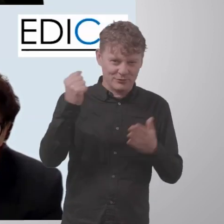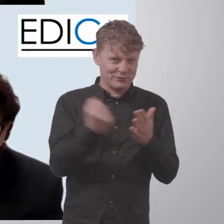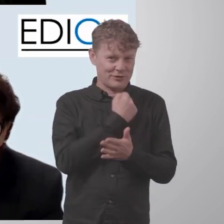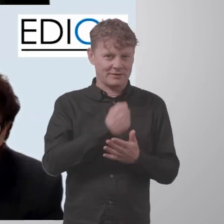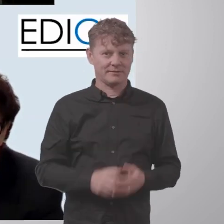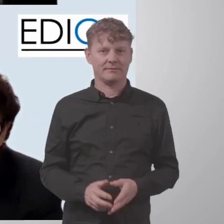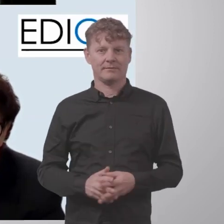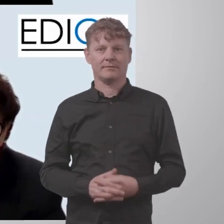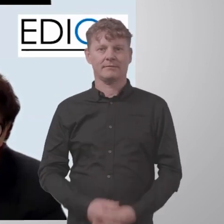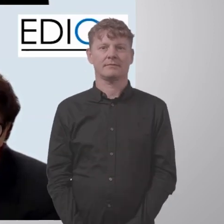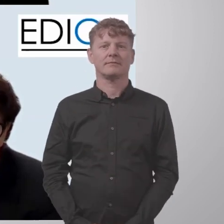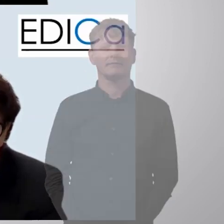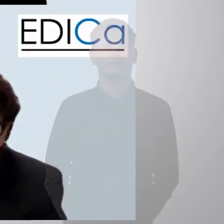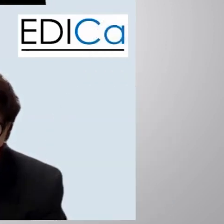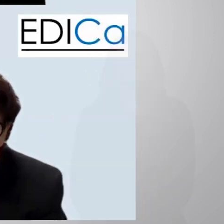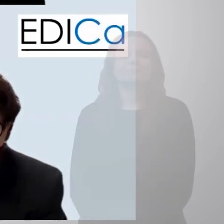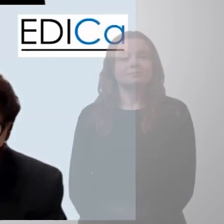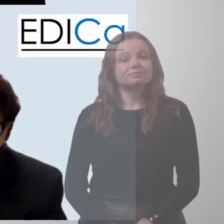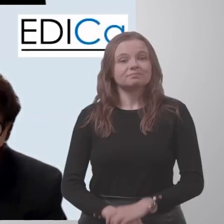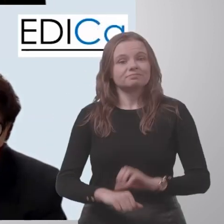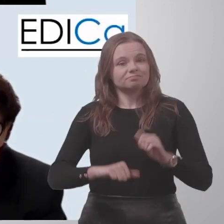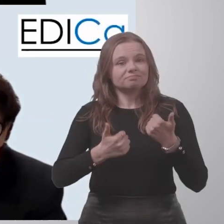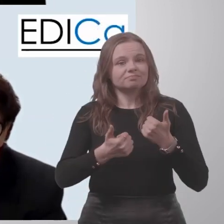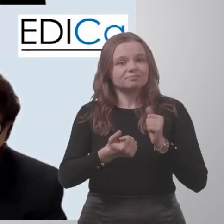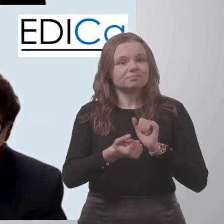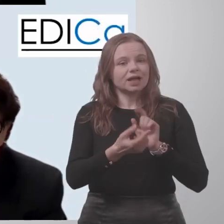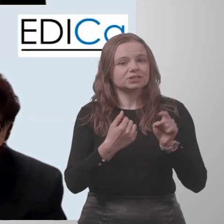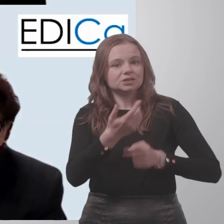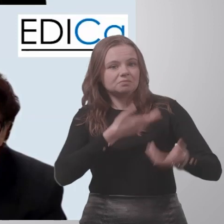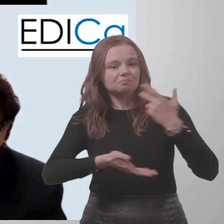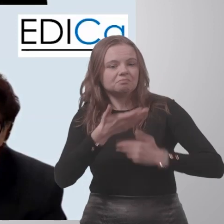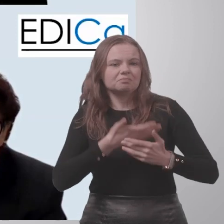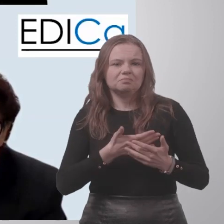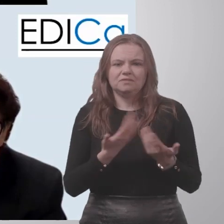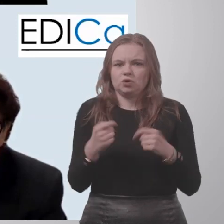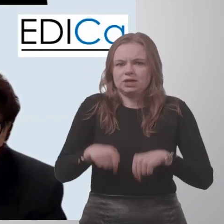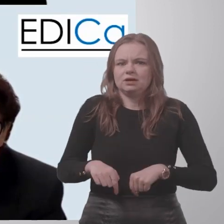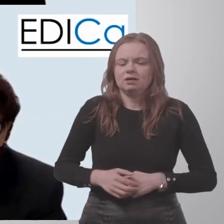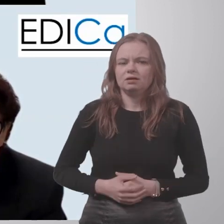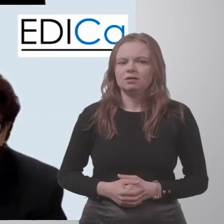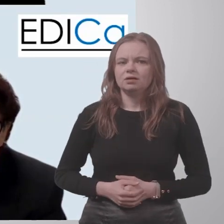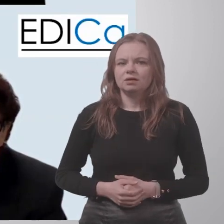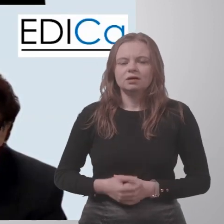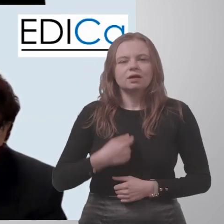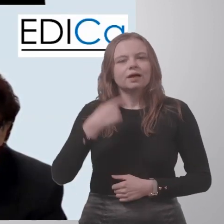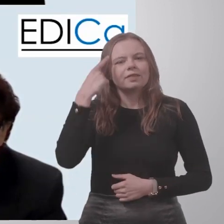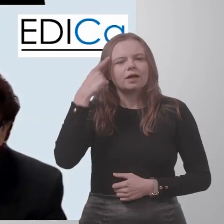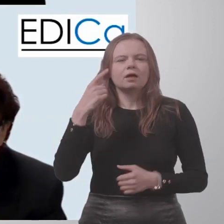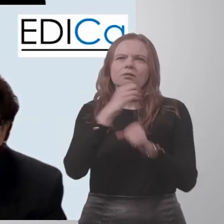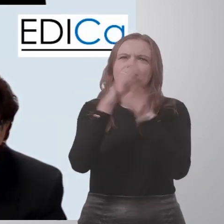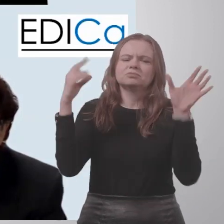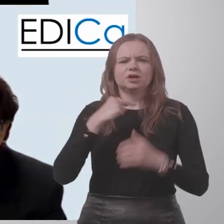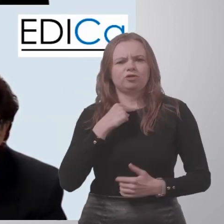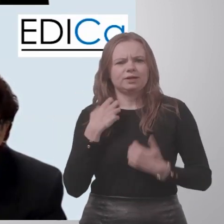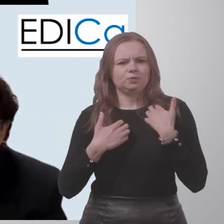it's the truth. Oh no, it's a great answer in terms of like I think, you know, the idea of regret, it's an interesting one,